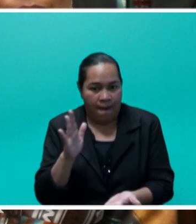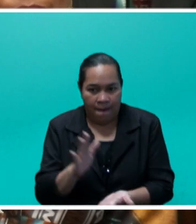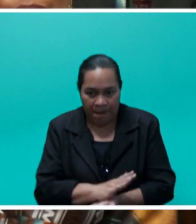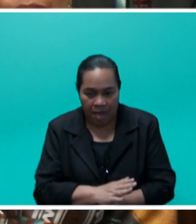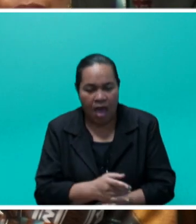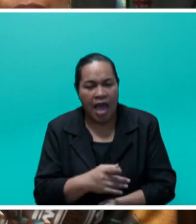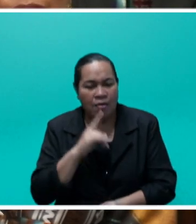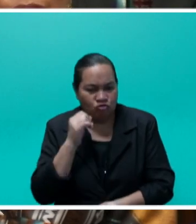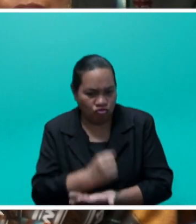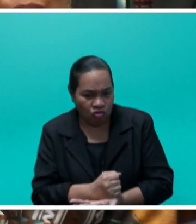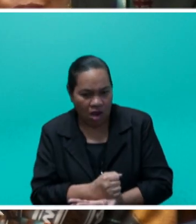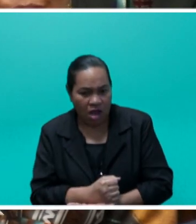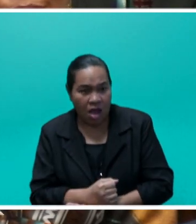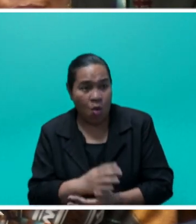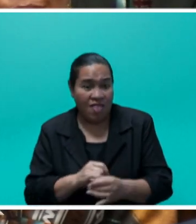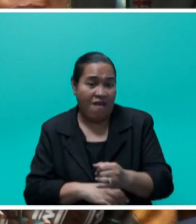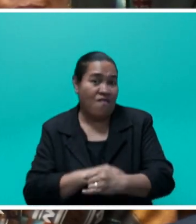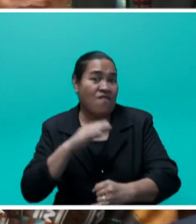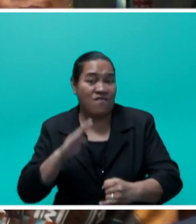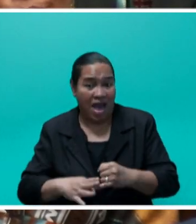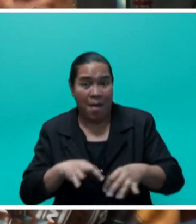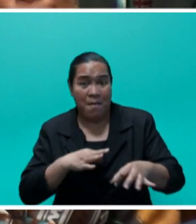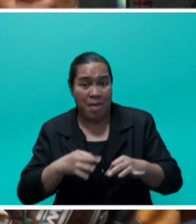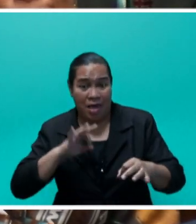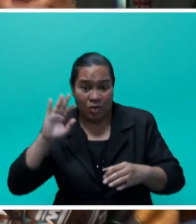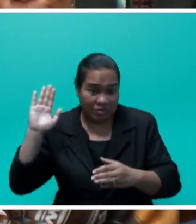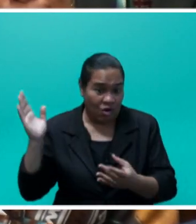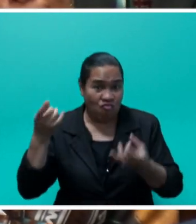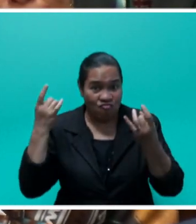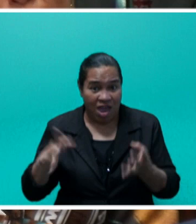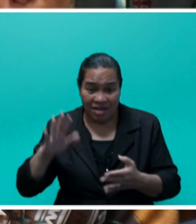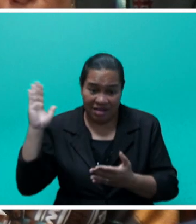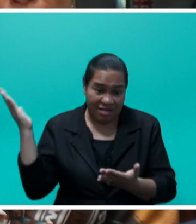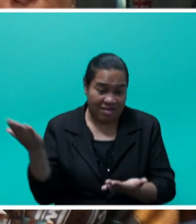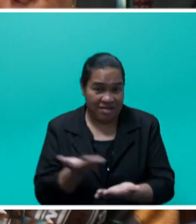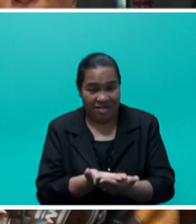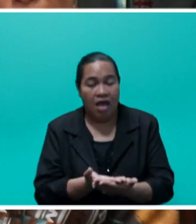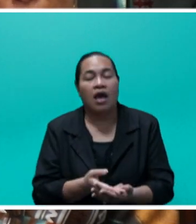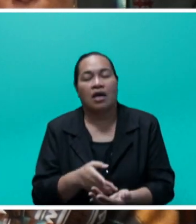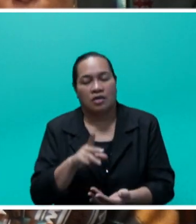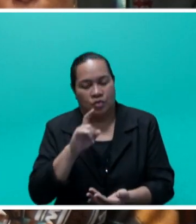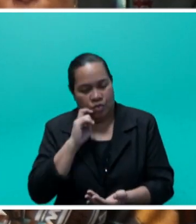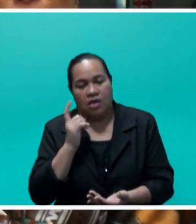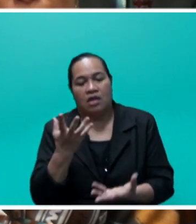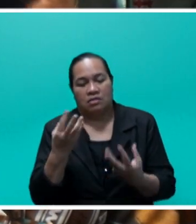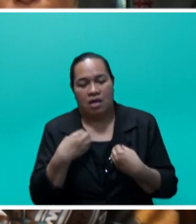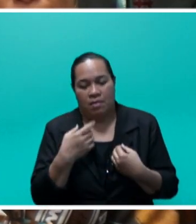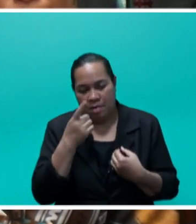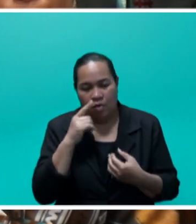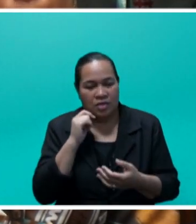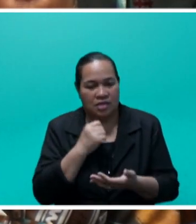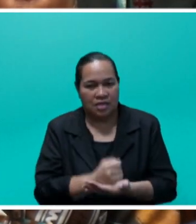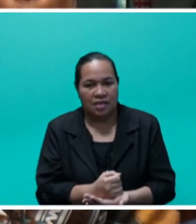when the final plan comes out, it will also support this